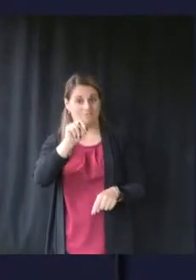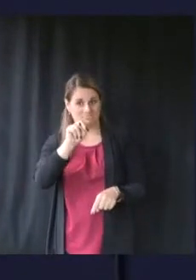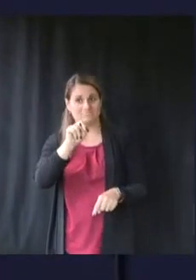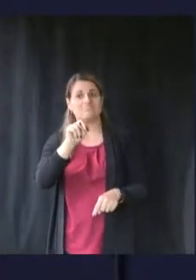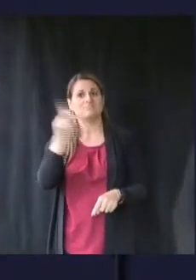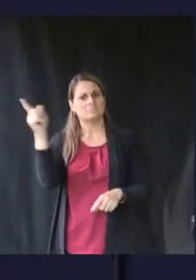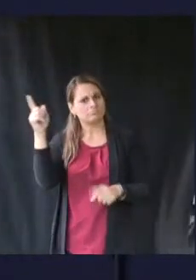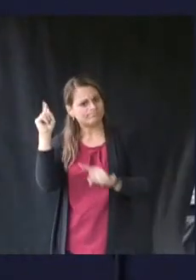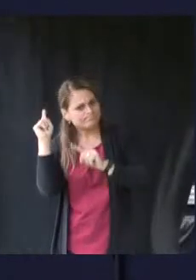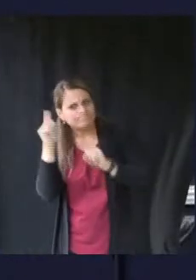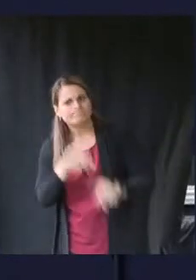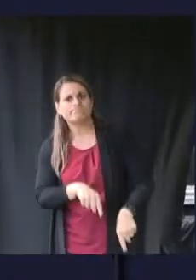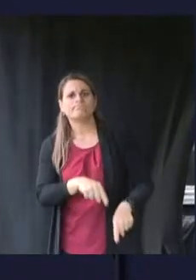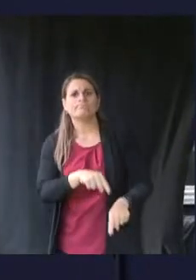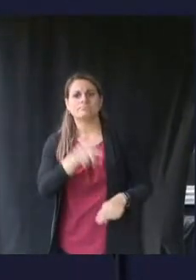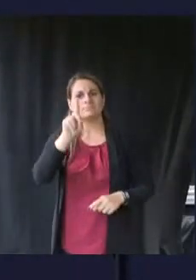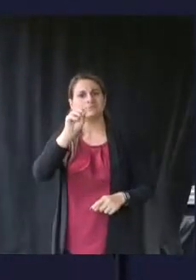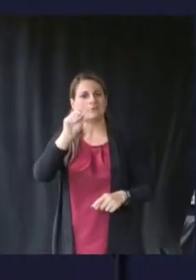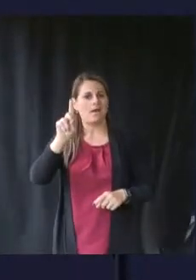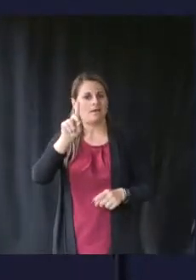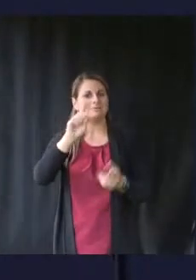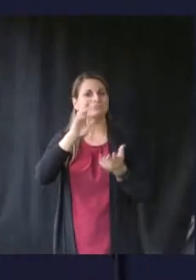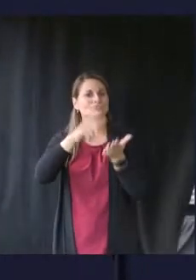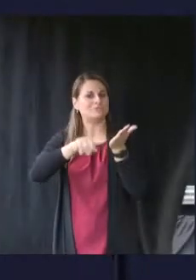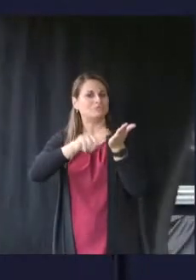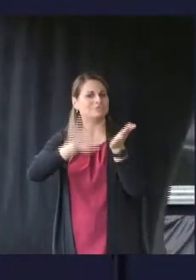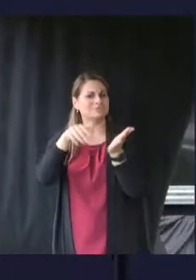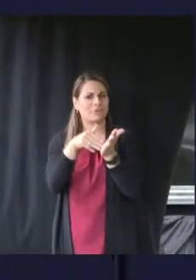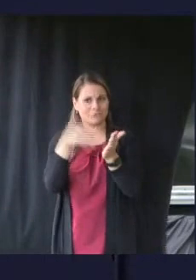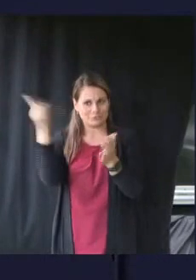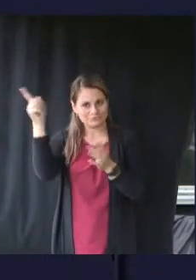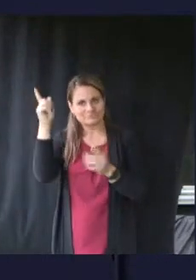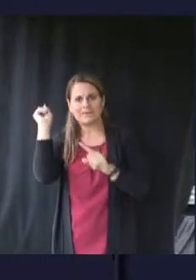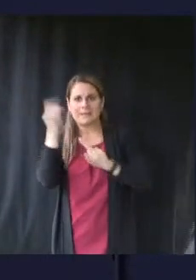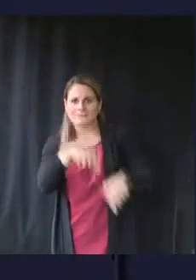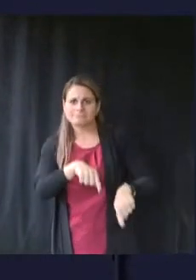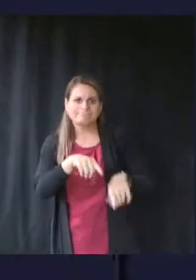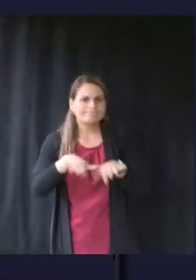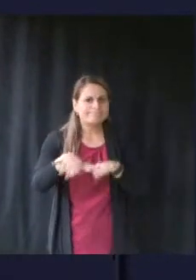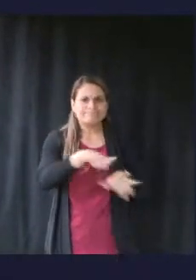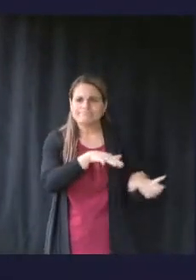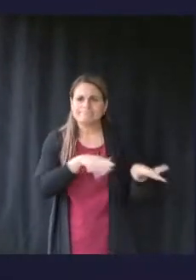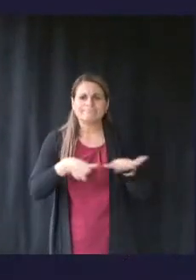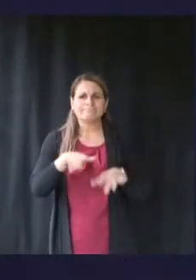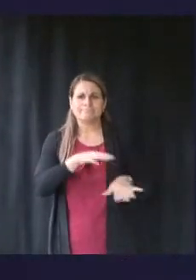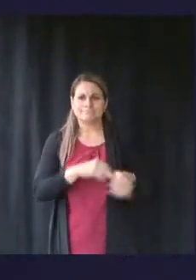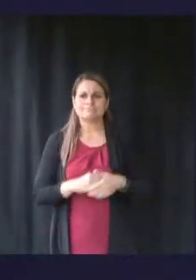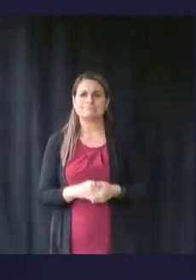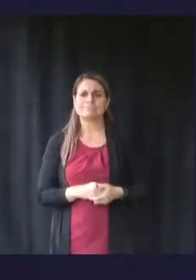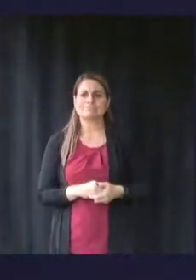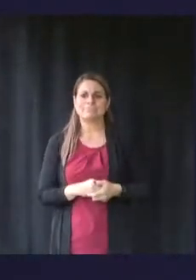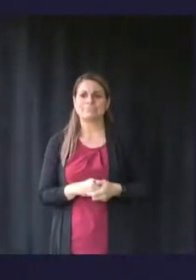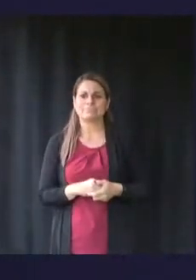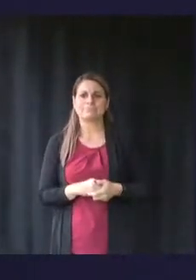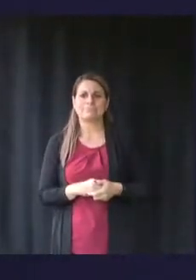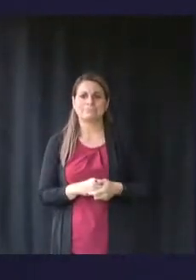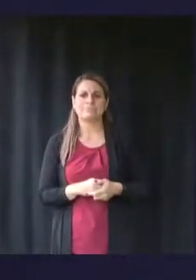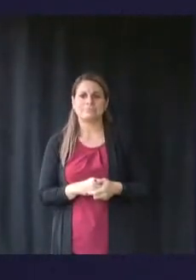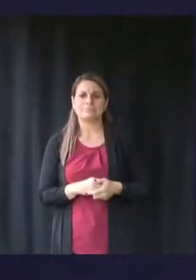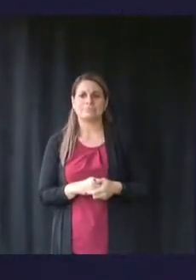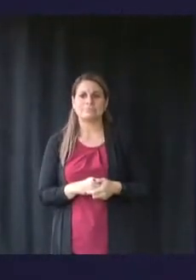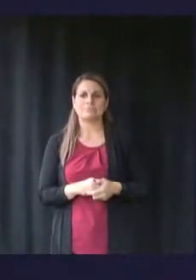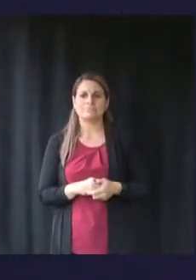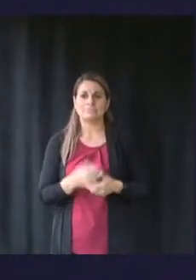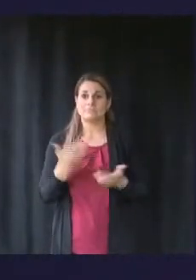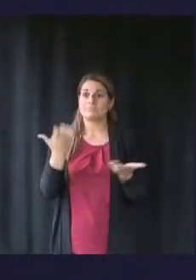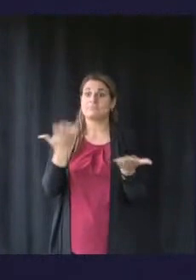Center, a library and archives of papers that amount to an incredible first-person, first draft of